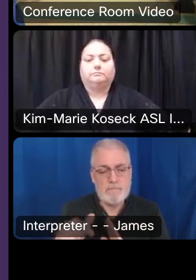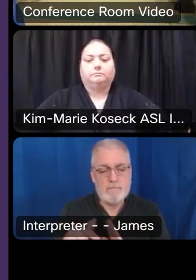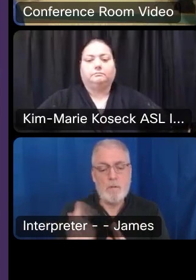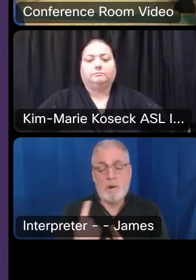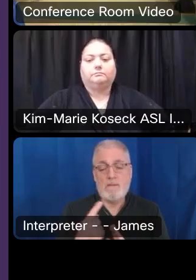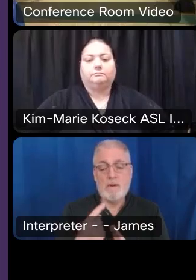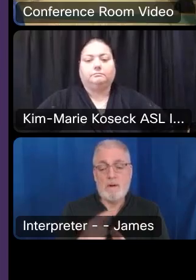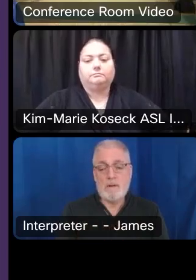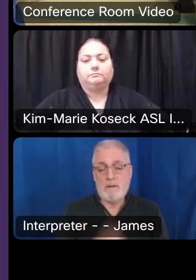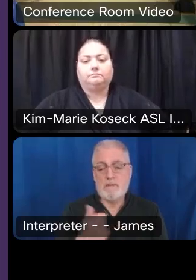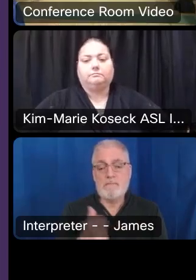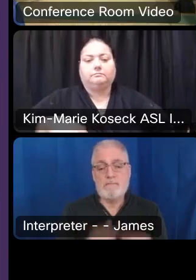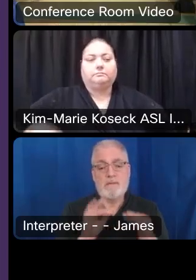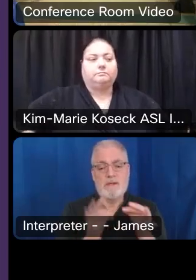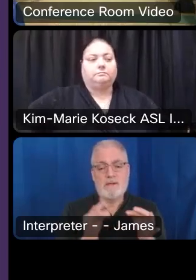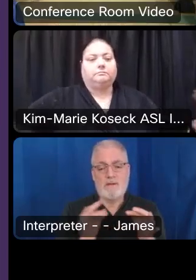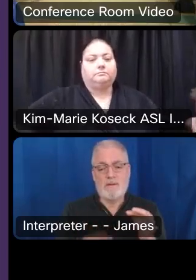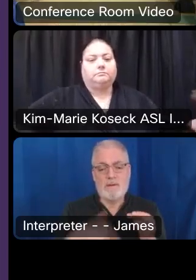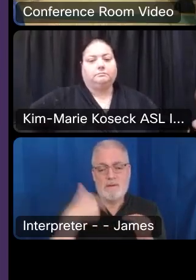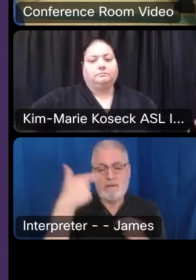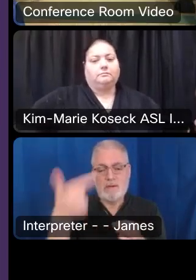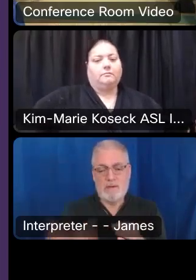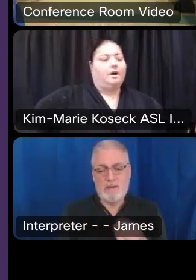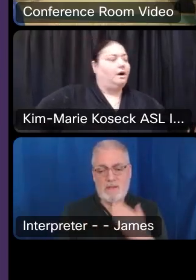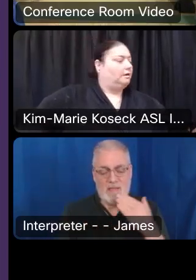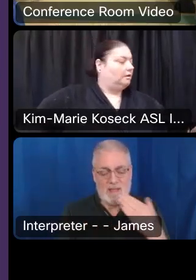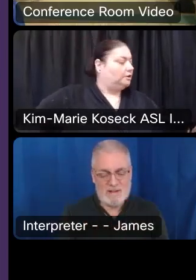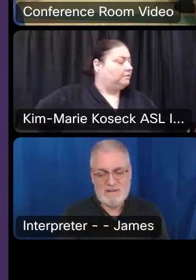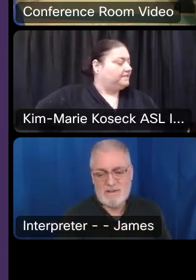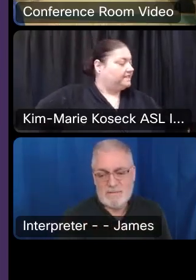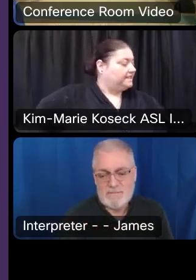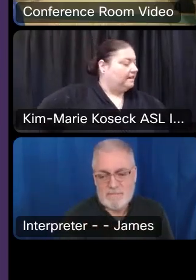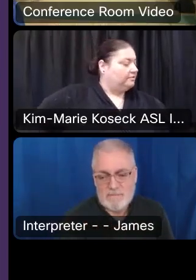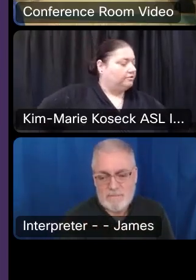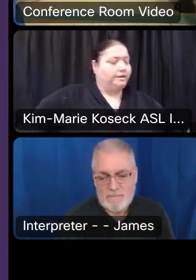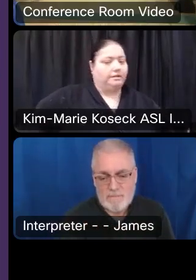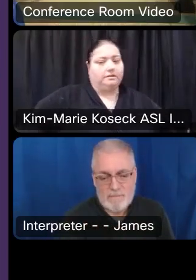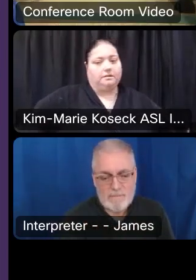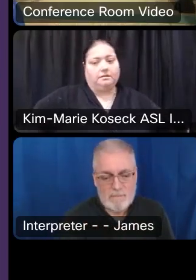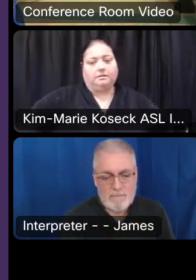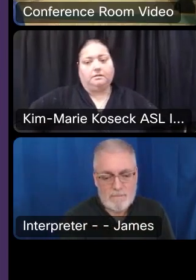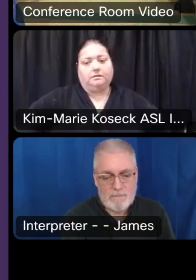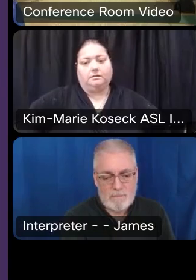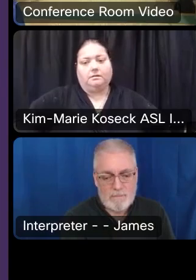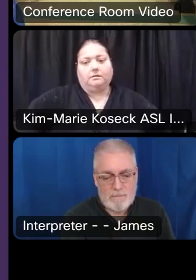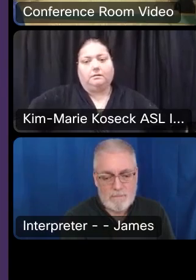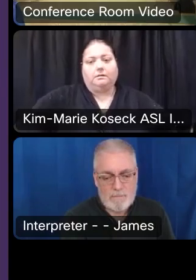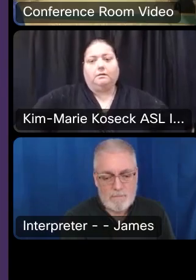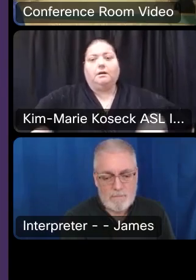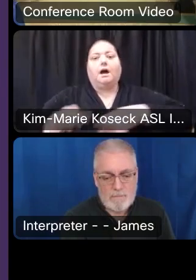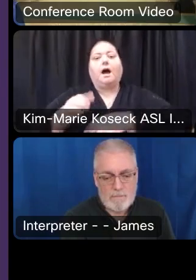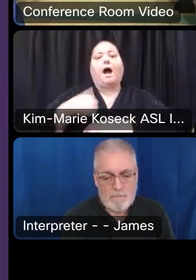standing integrated care services in New York State are what's called integrated outpatient services.